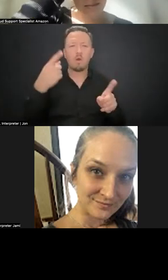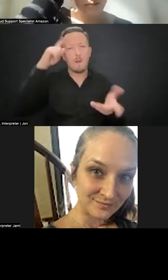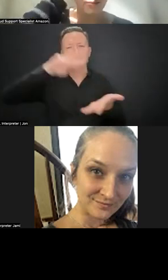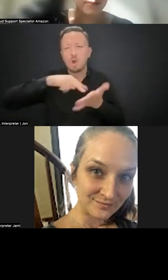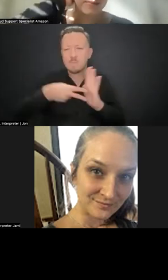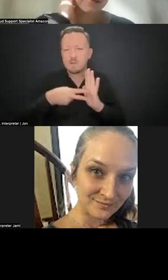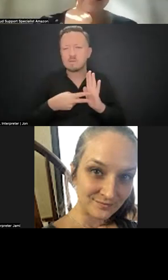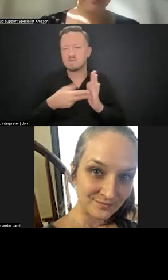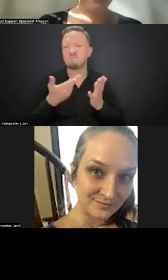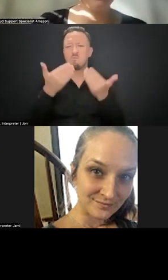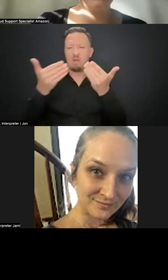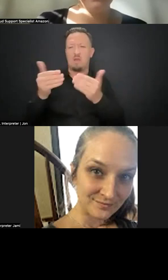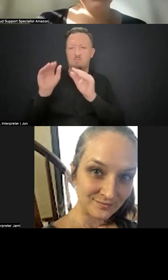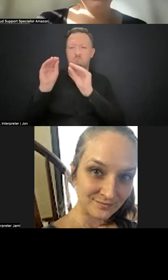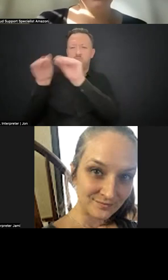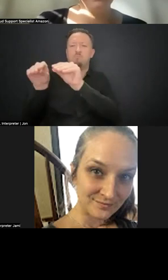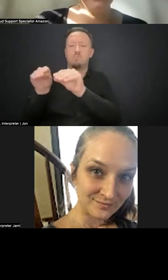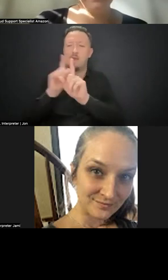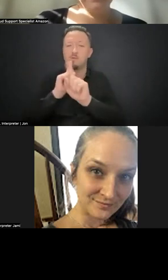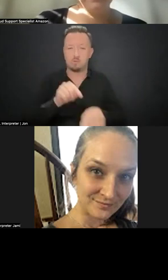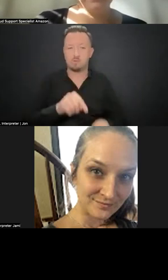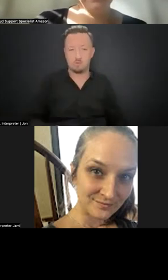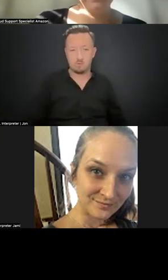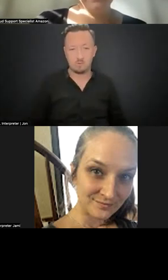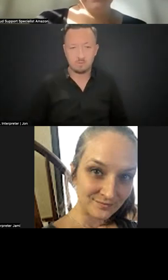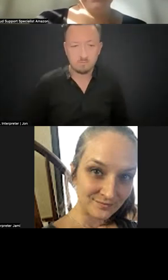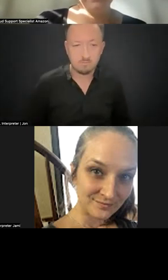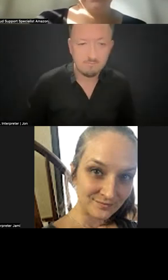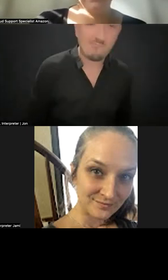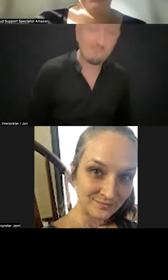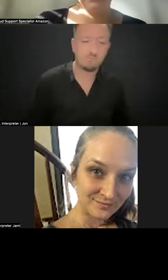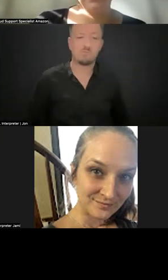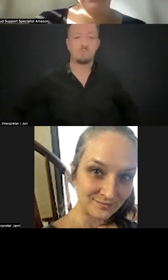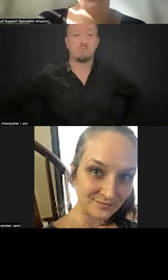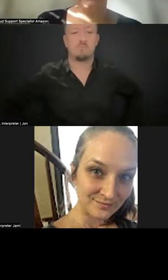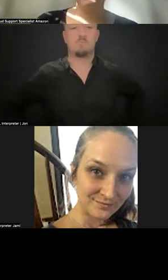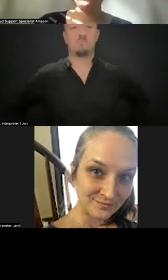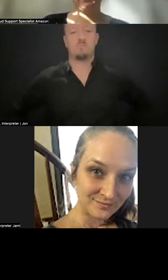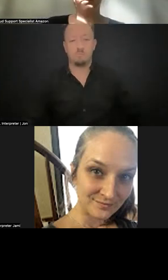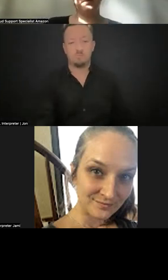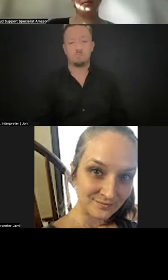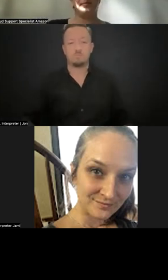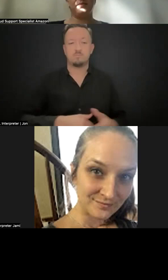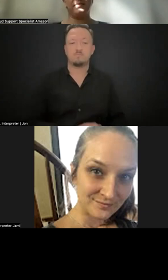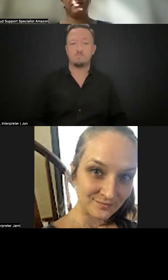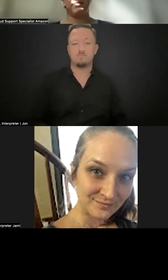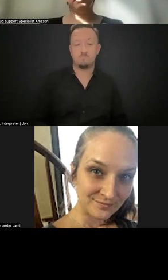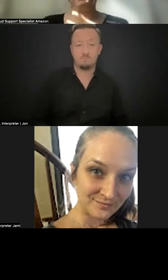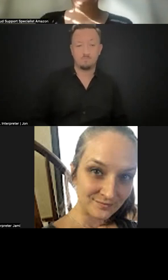it? How do businesses use it? And we've mentioned many things and cited examples